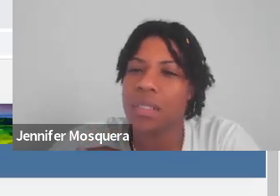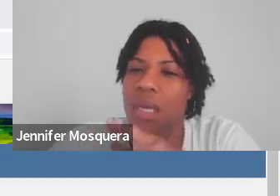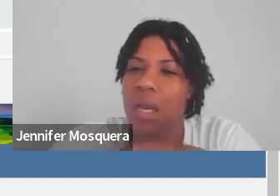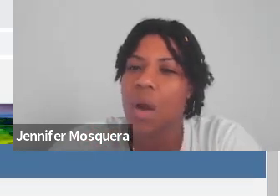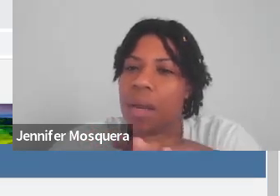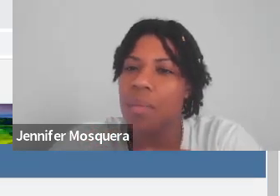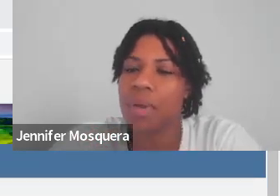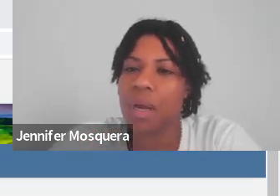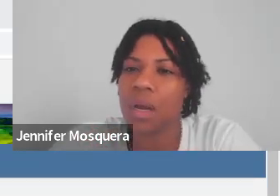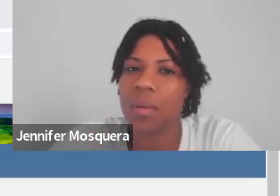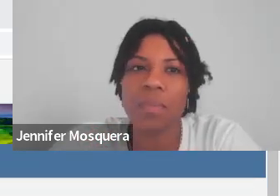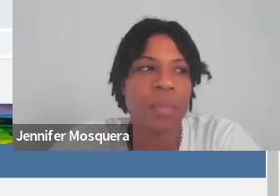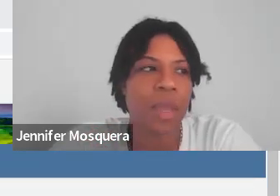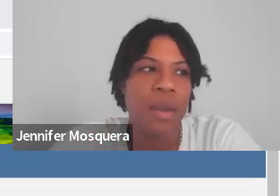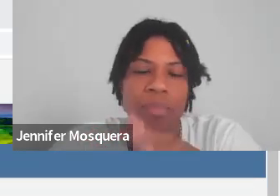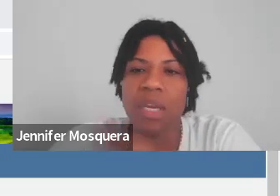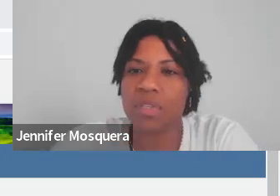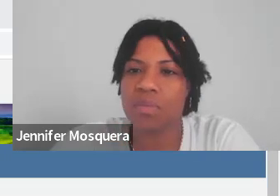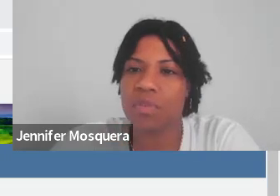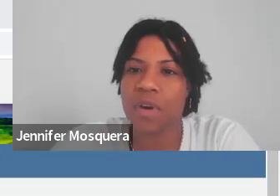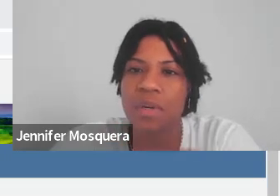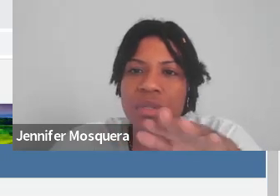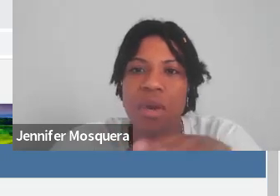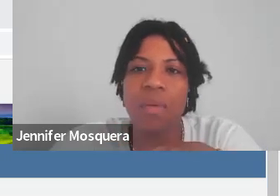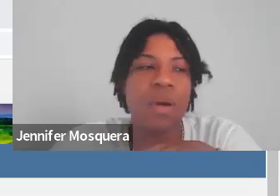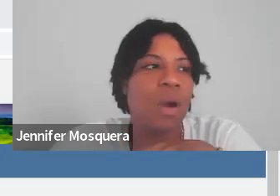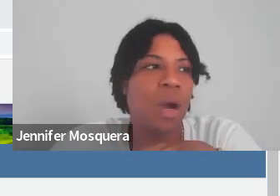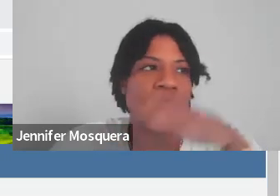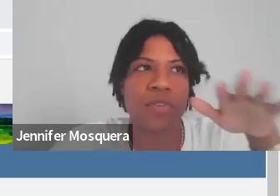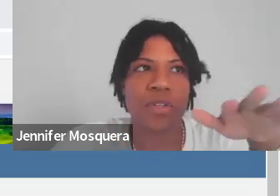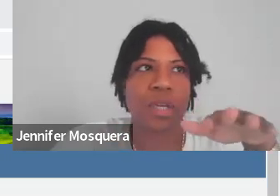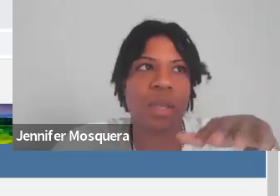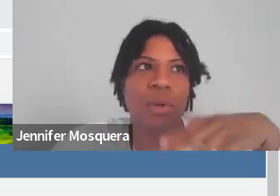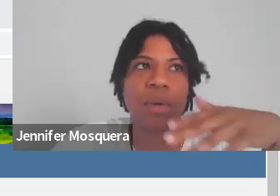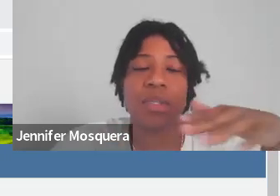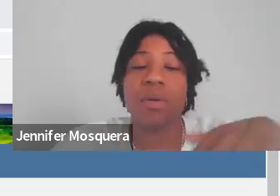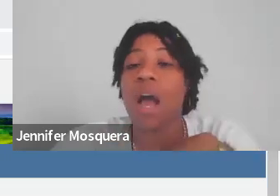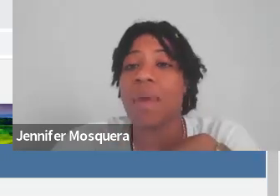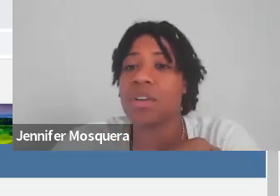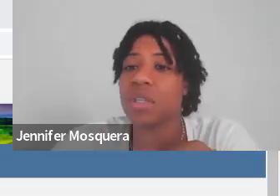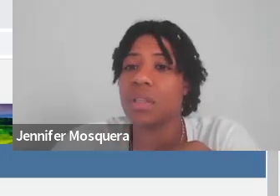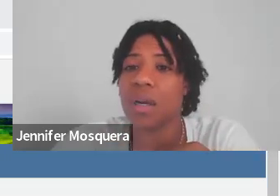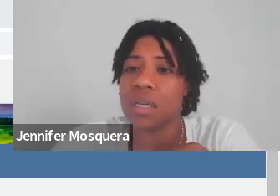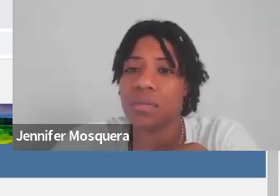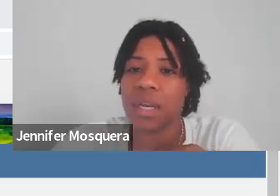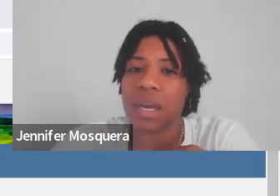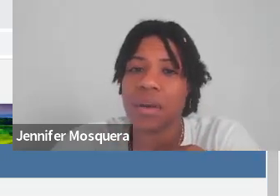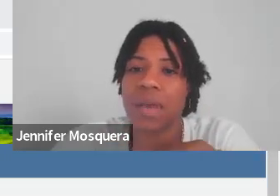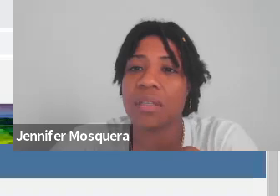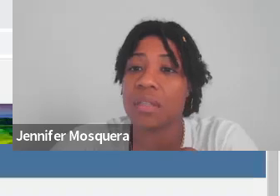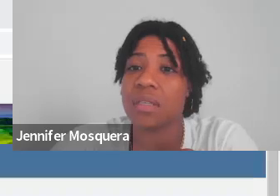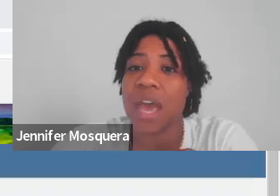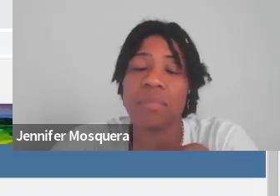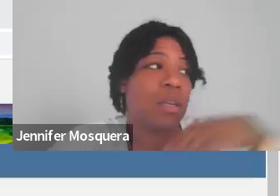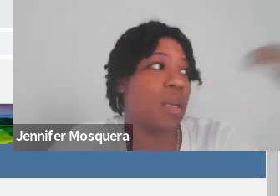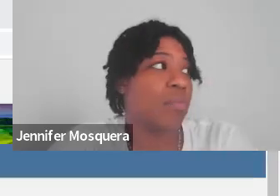don't want us to get caught up and not be able to move forward. So the first thing that we're going to do, I'm actually logged in right now